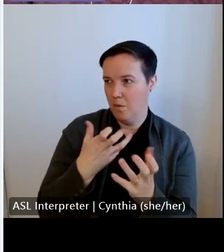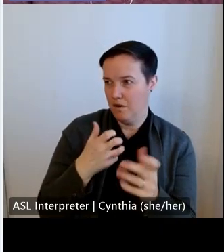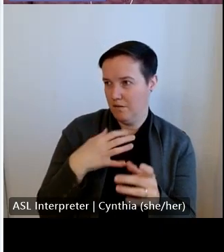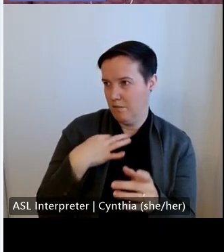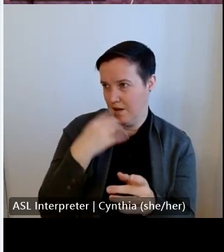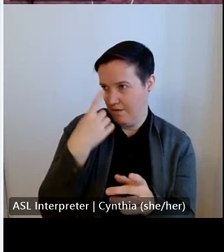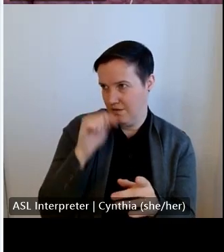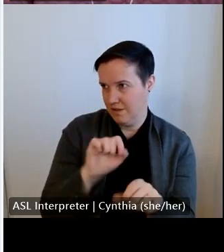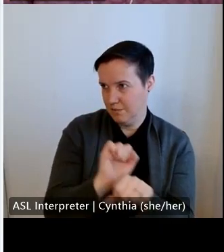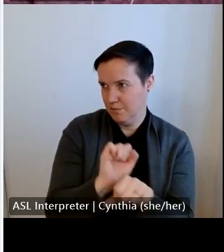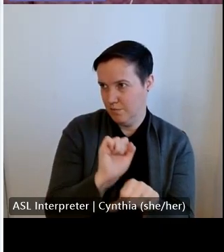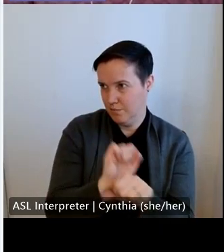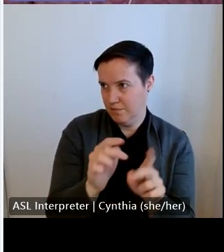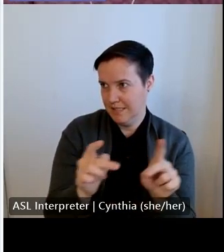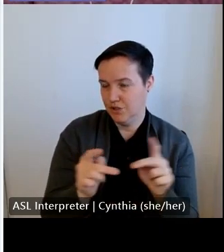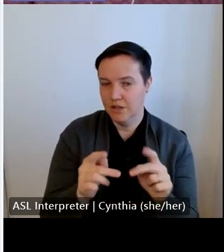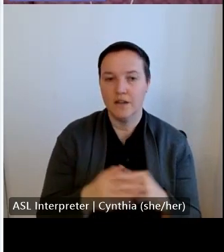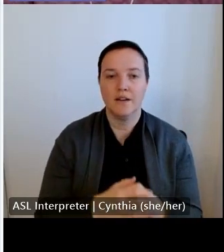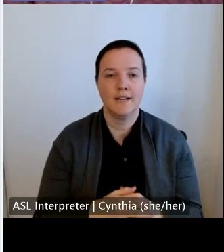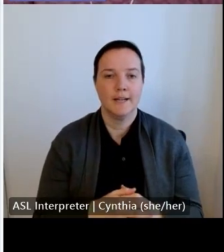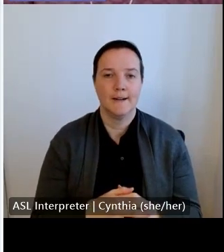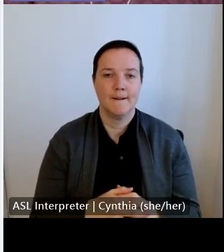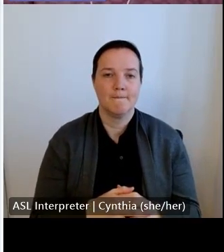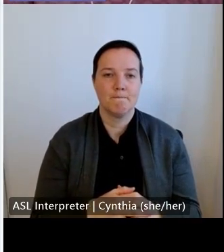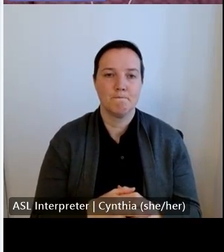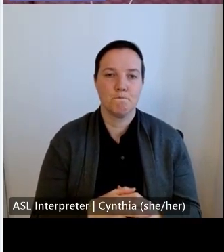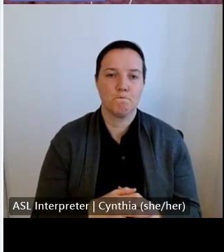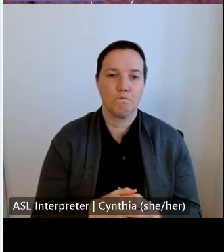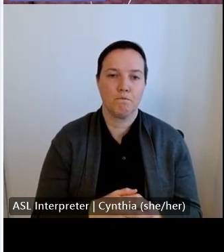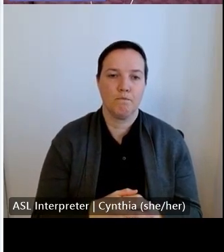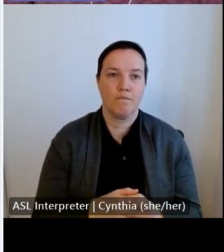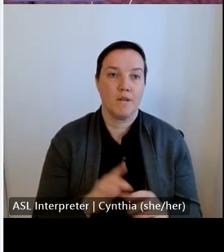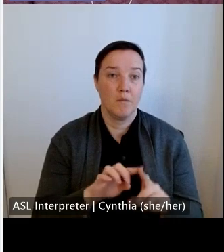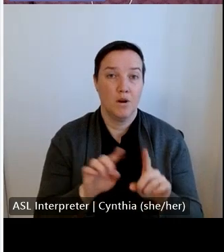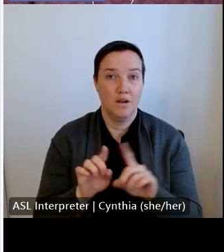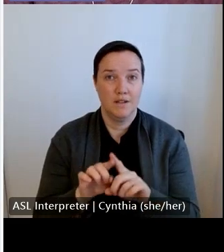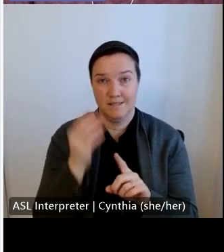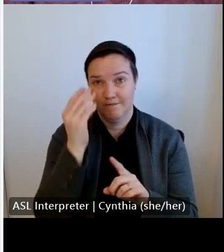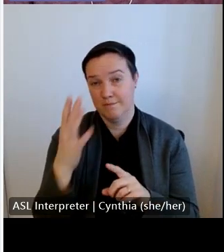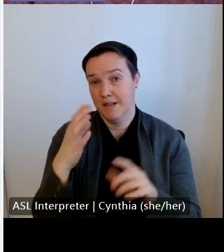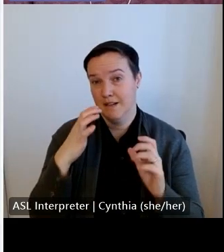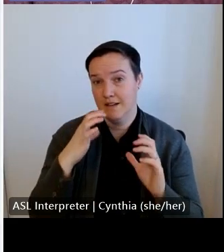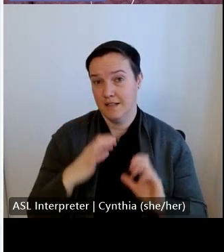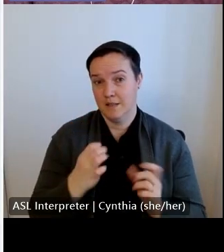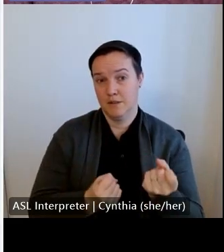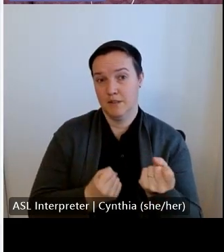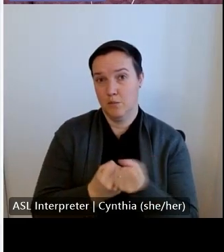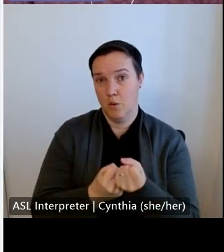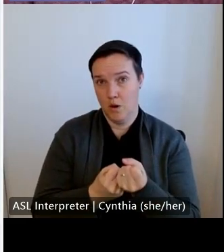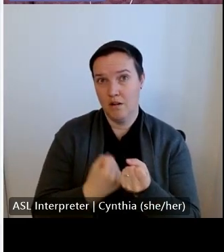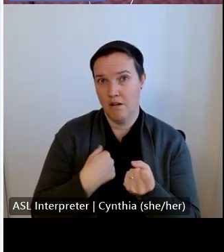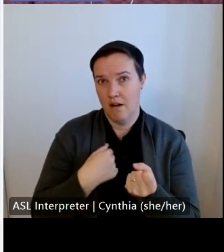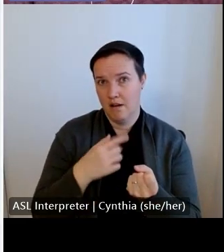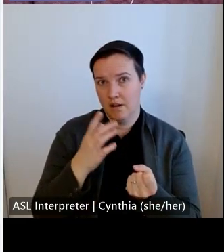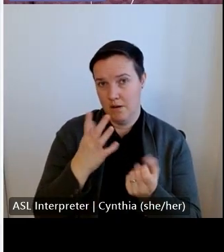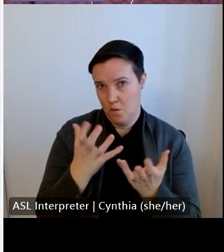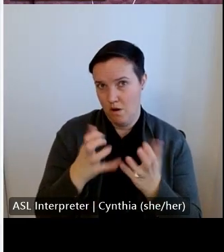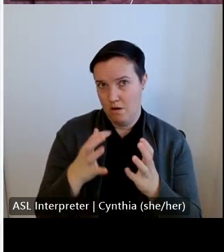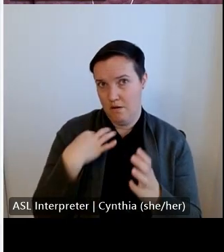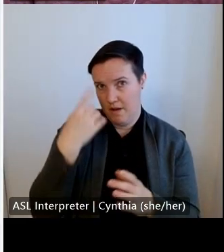position. It would also notify customer support that I'm looking to apply for this